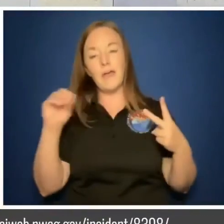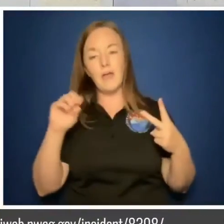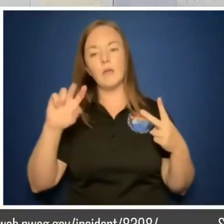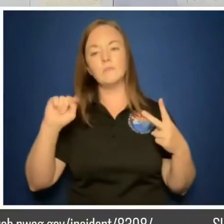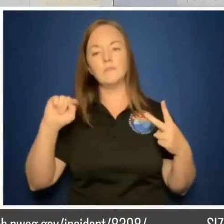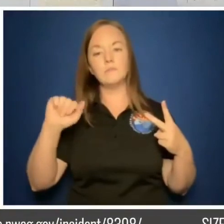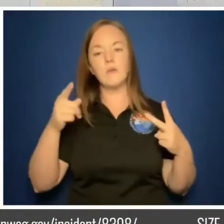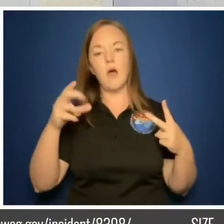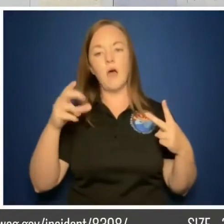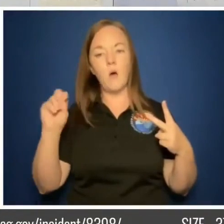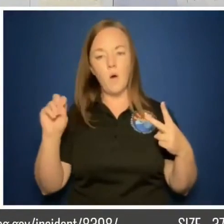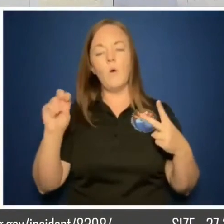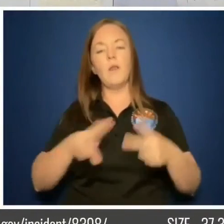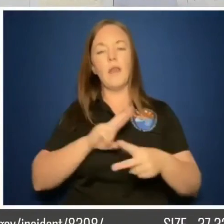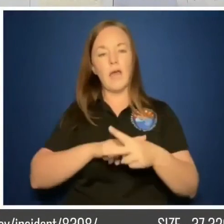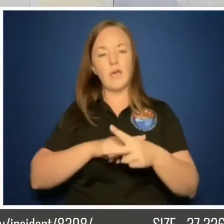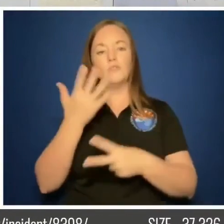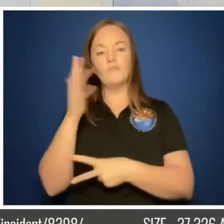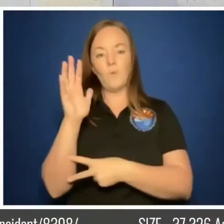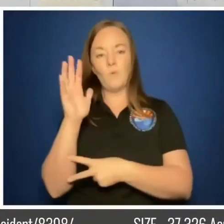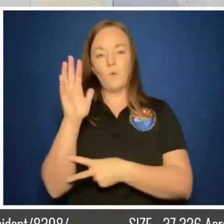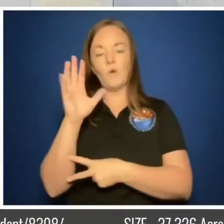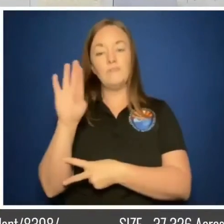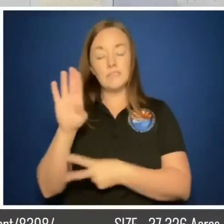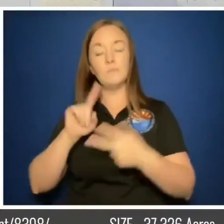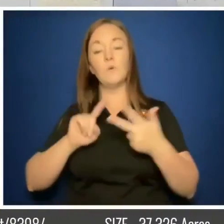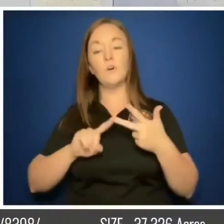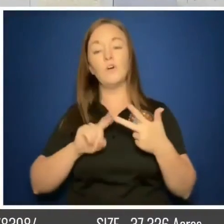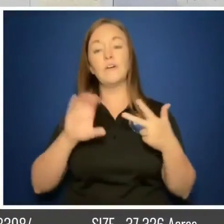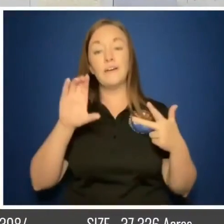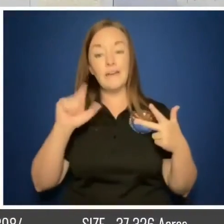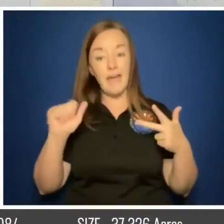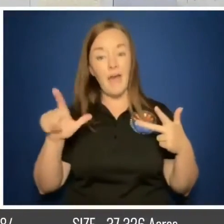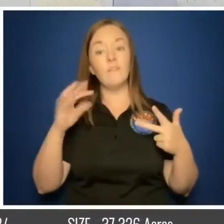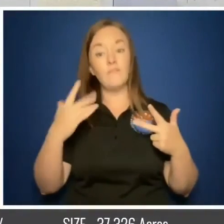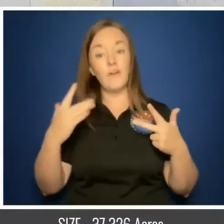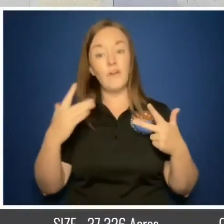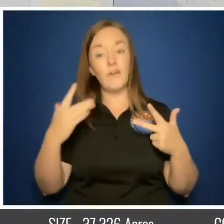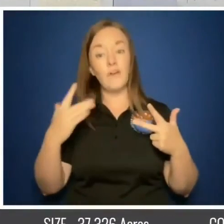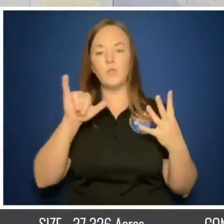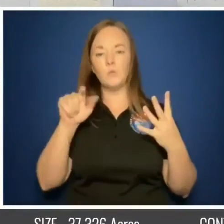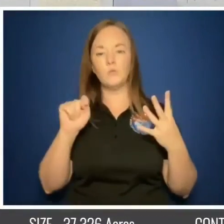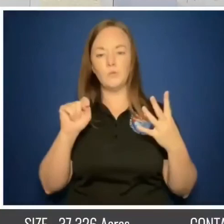CAL FIRE and our YouTube account. Thank you for your patience. Thank you for joining us this evening.